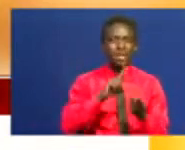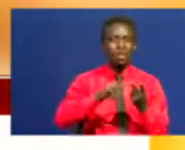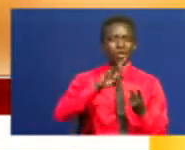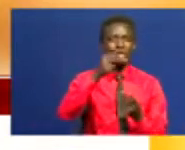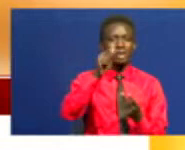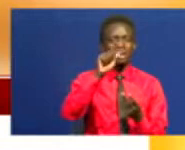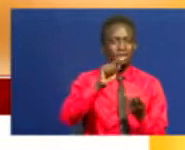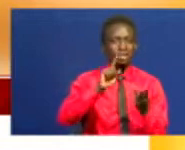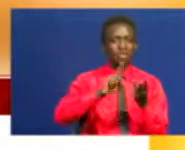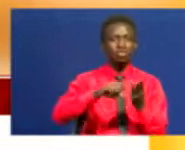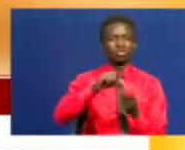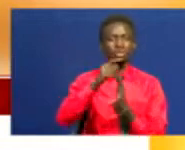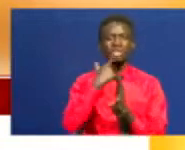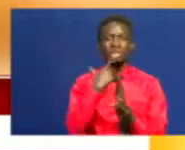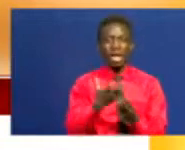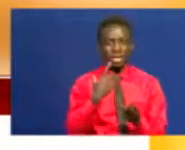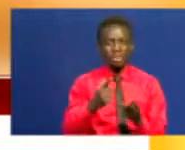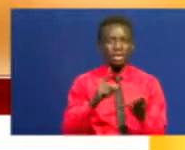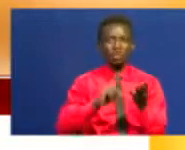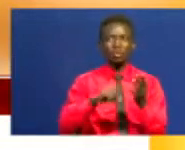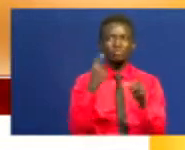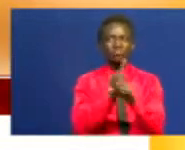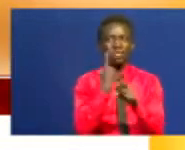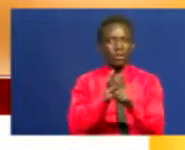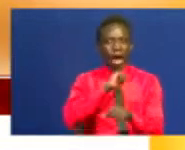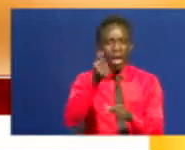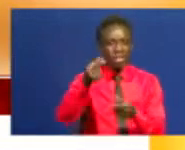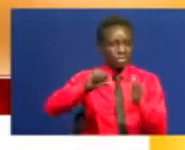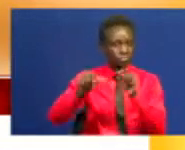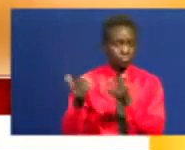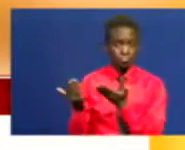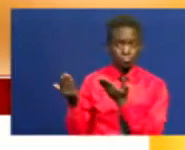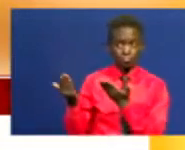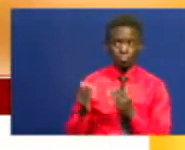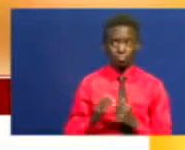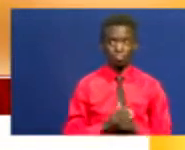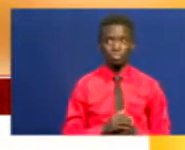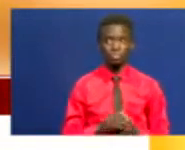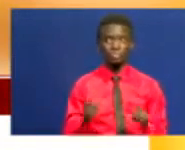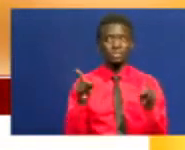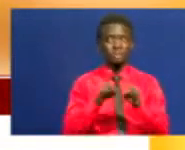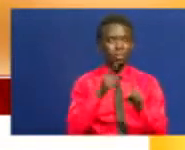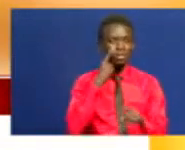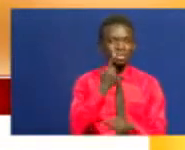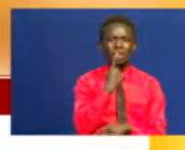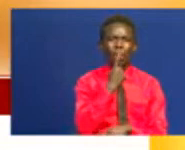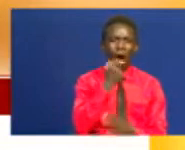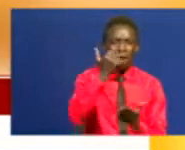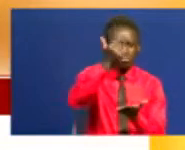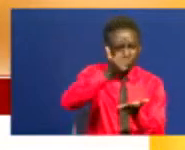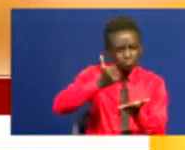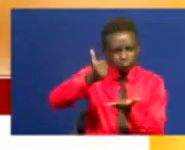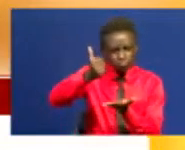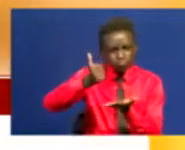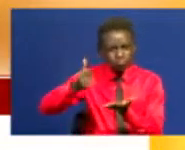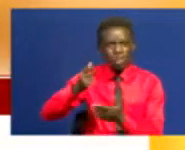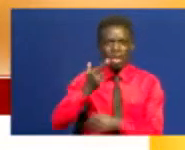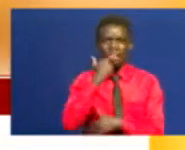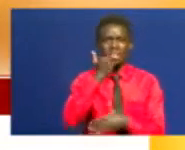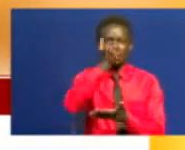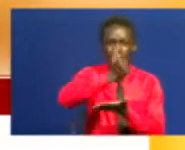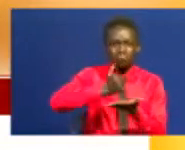celery and other plant ingredients. Even the mayonnaise and tomato sauce is 100%